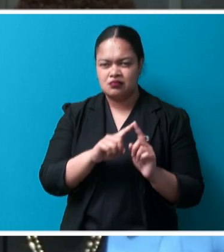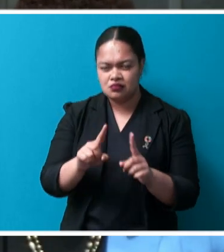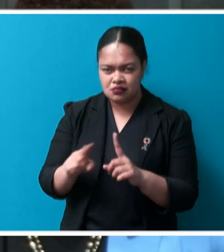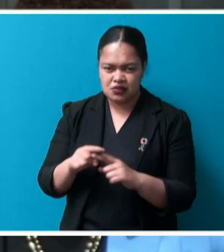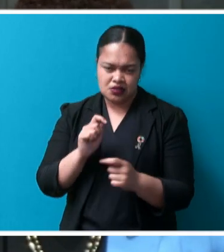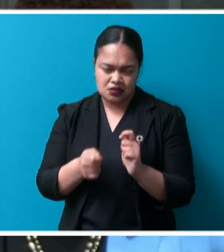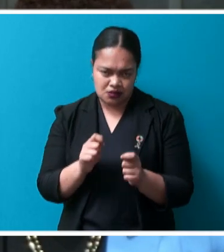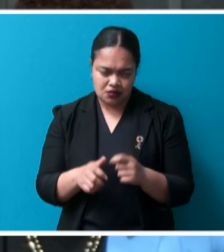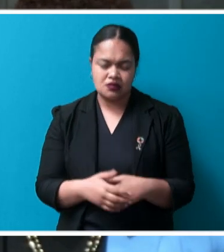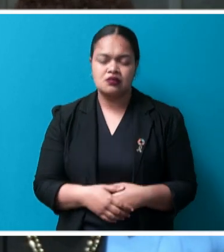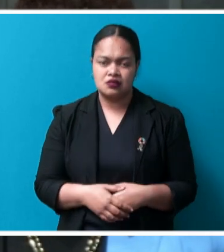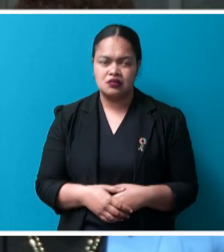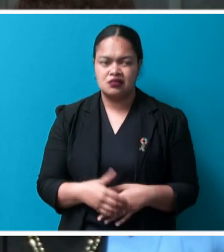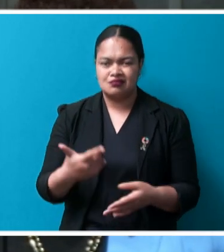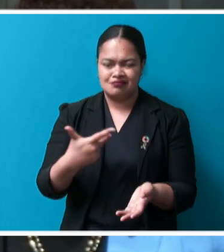Direct